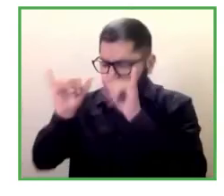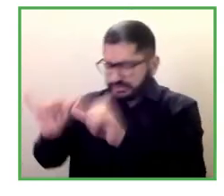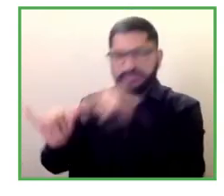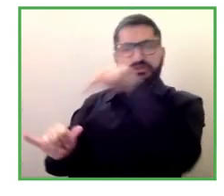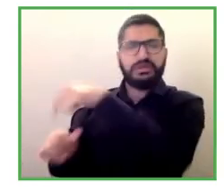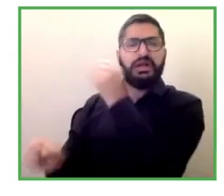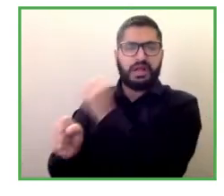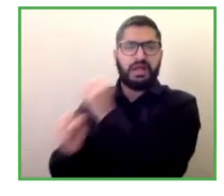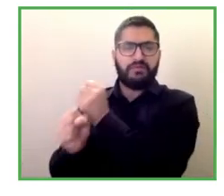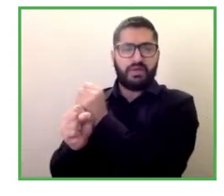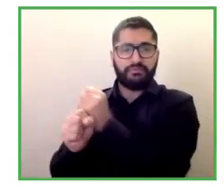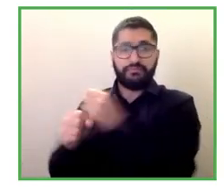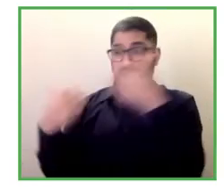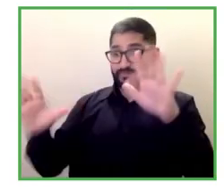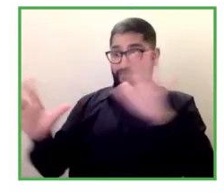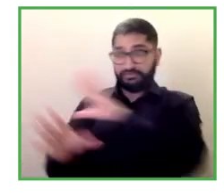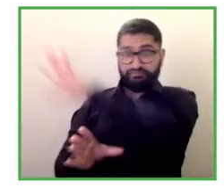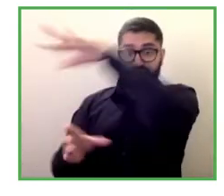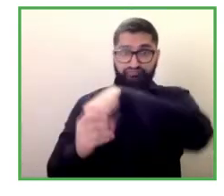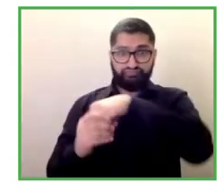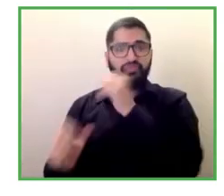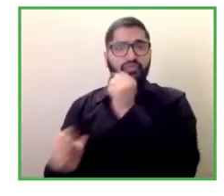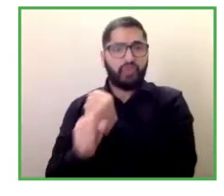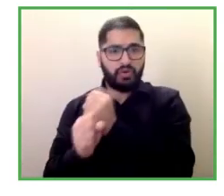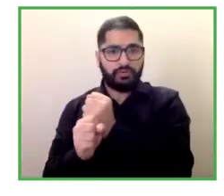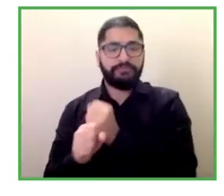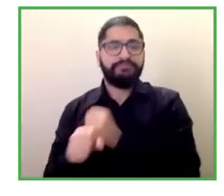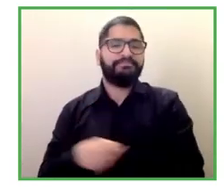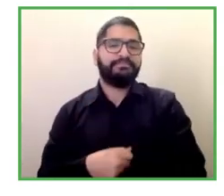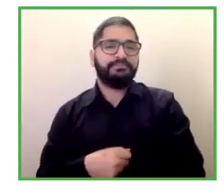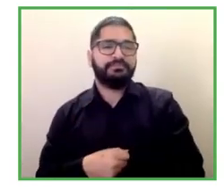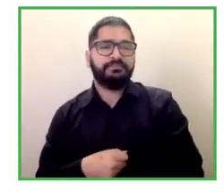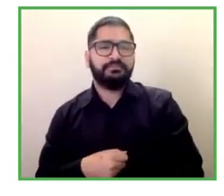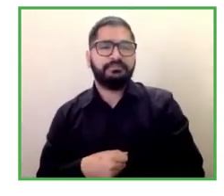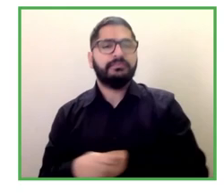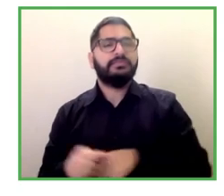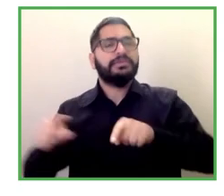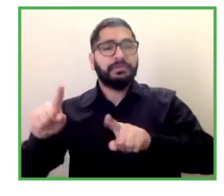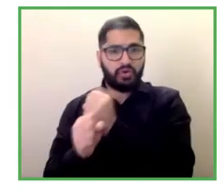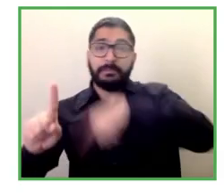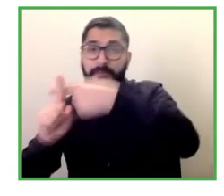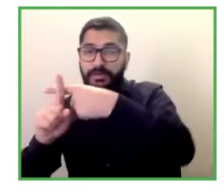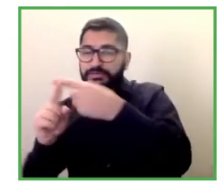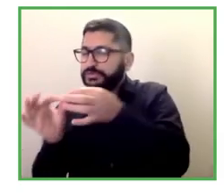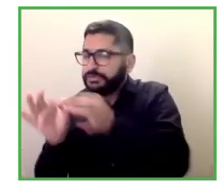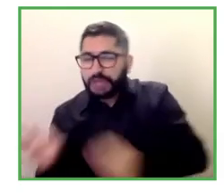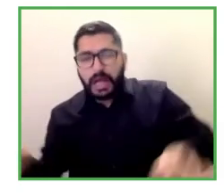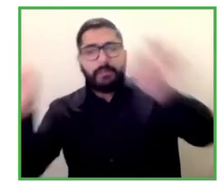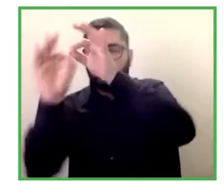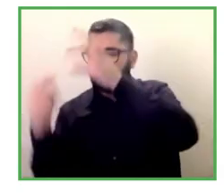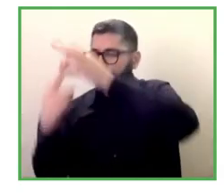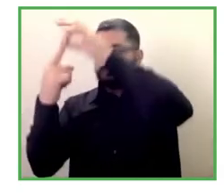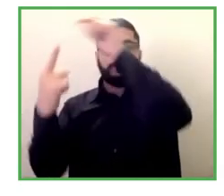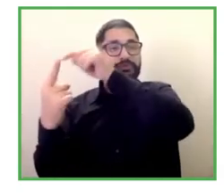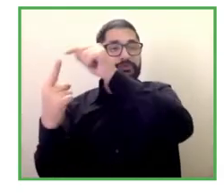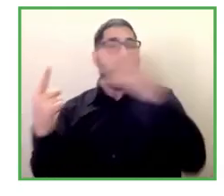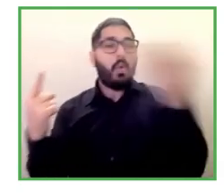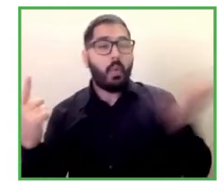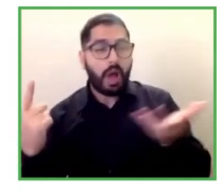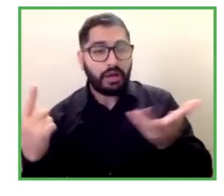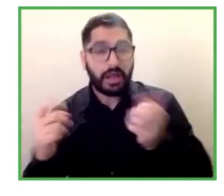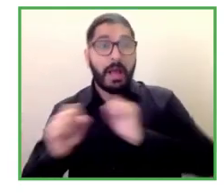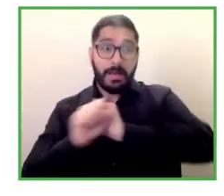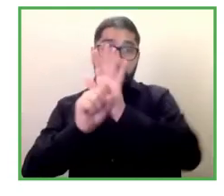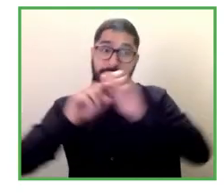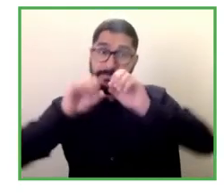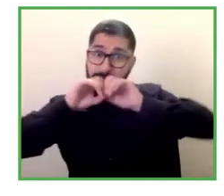relevant now with the pandemic and recovery policies. And basically staying at work simply is